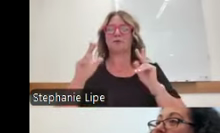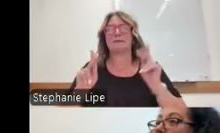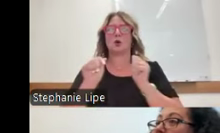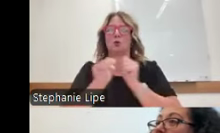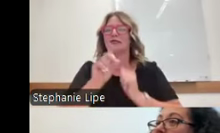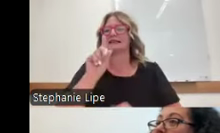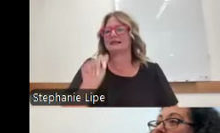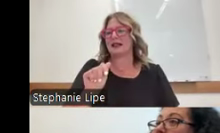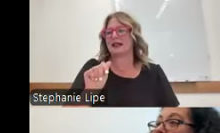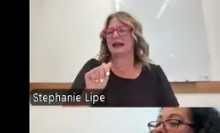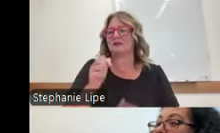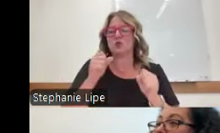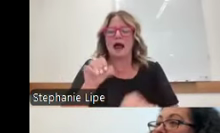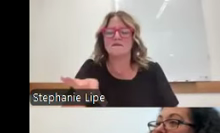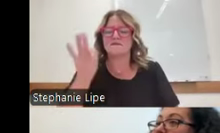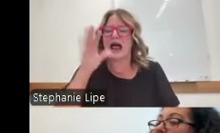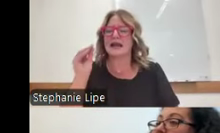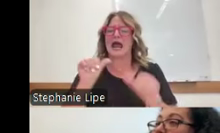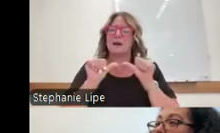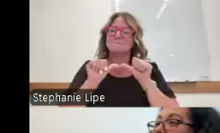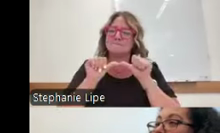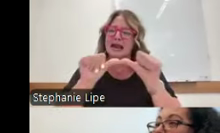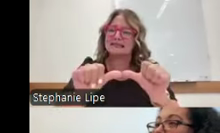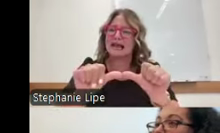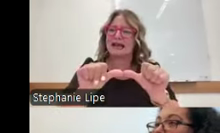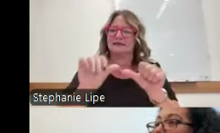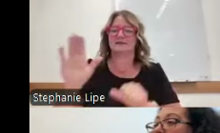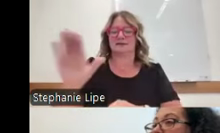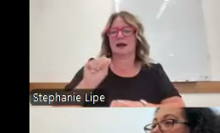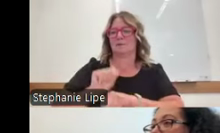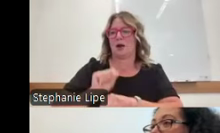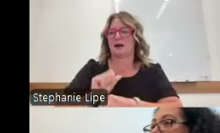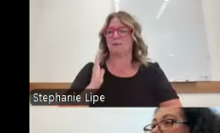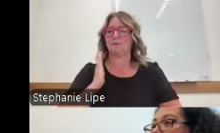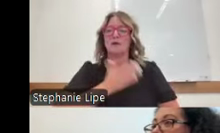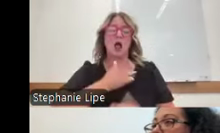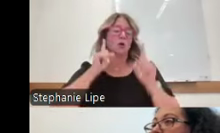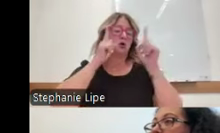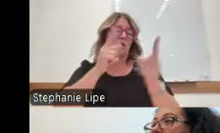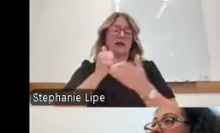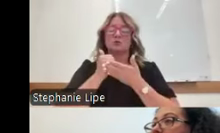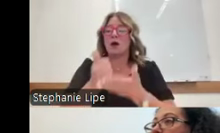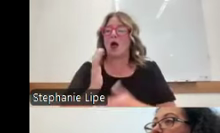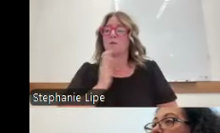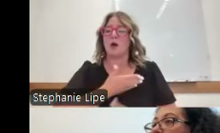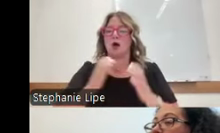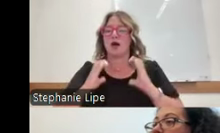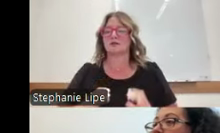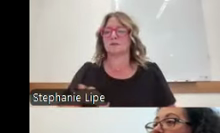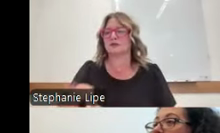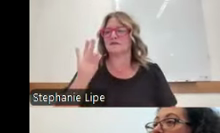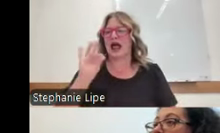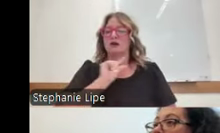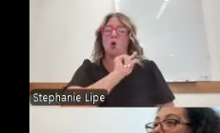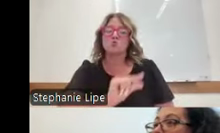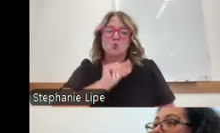We help people with disabilities try to find and maintain their employment. Our goal is